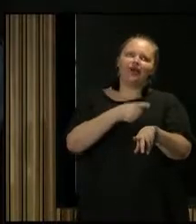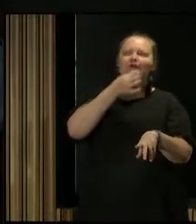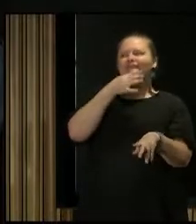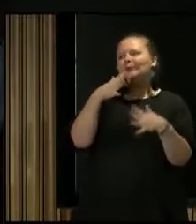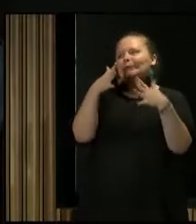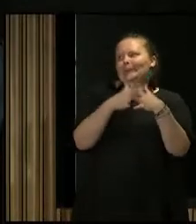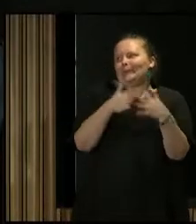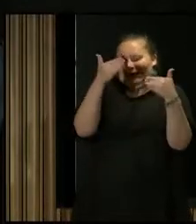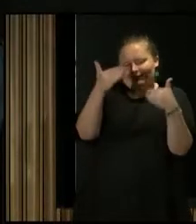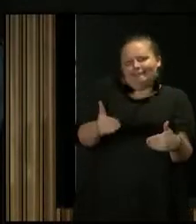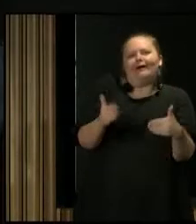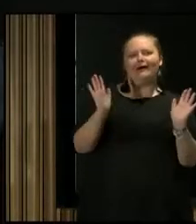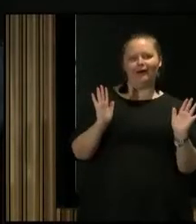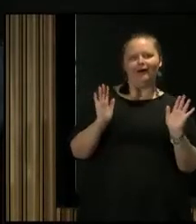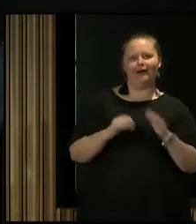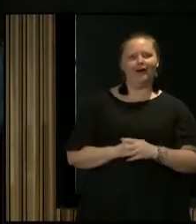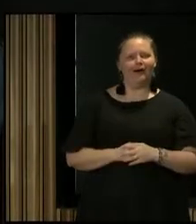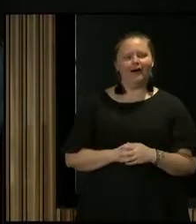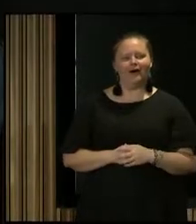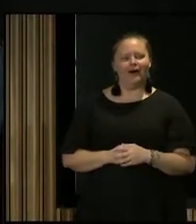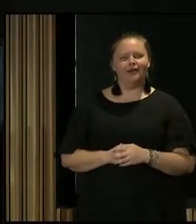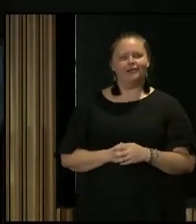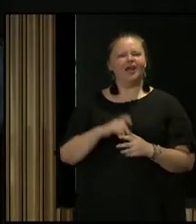COVID. Isn't this a pickle that we're all in?